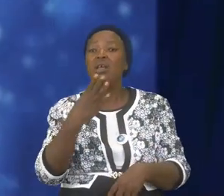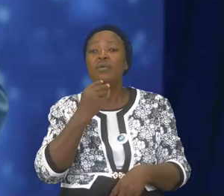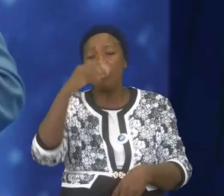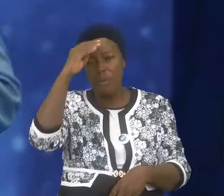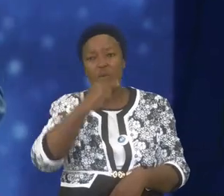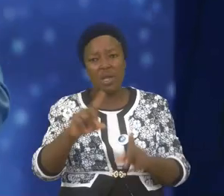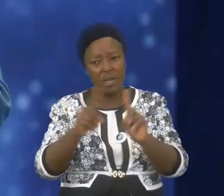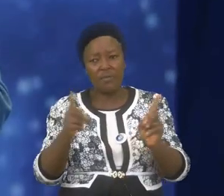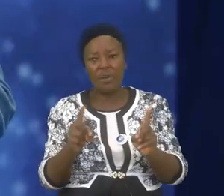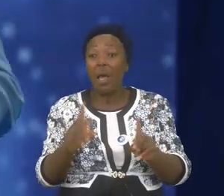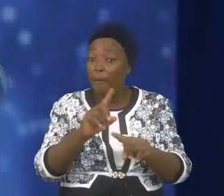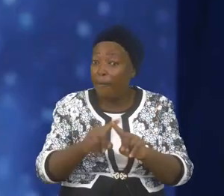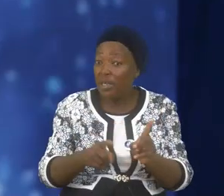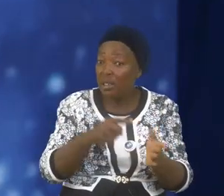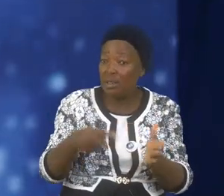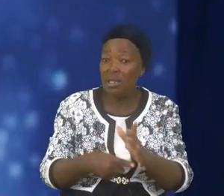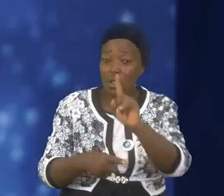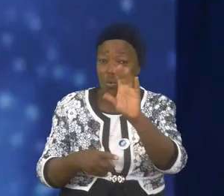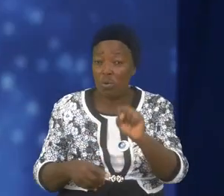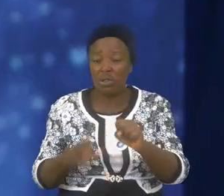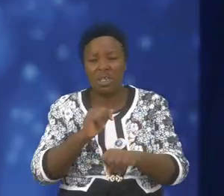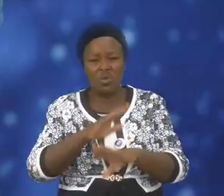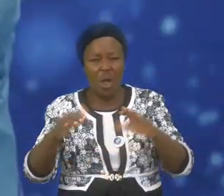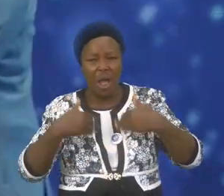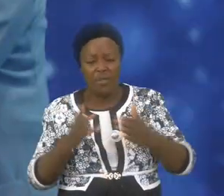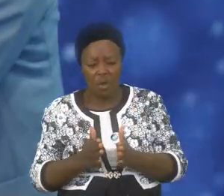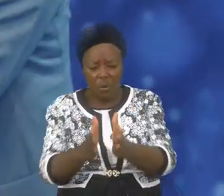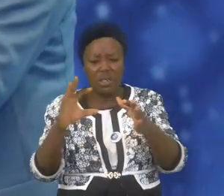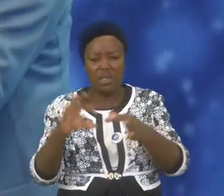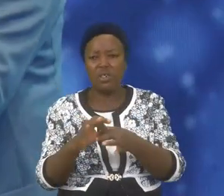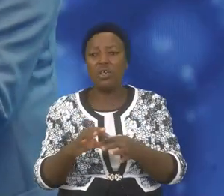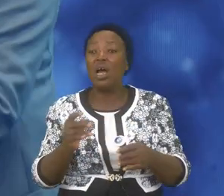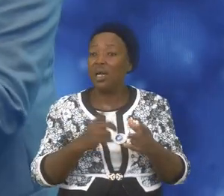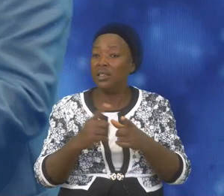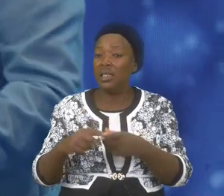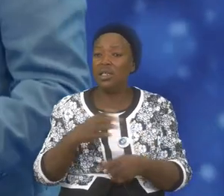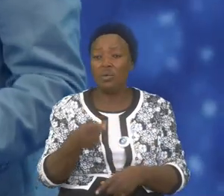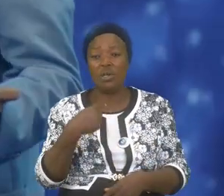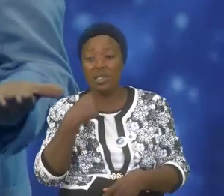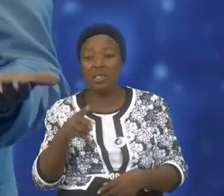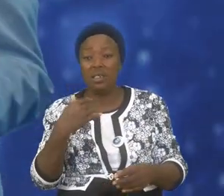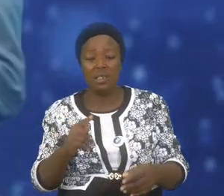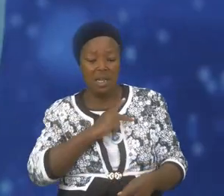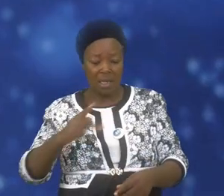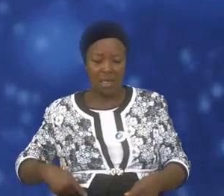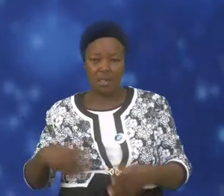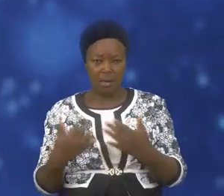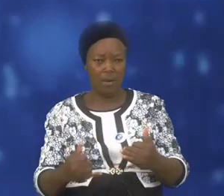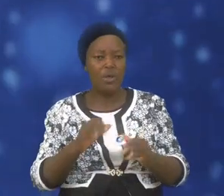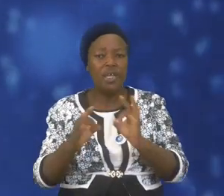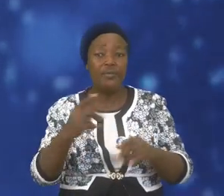direct connection. And they were telling the king, now, if the Lord does not help you, how can